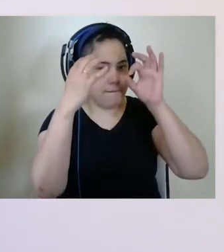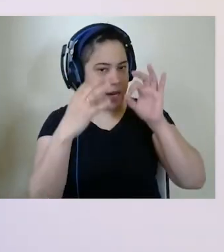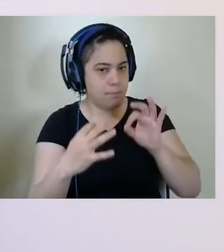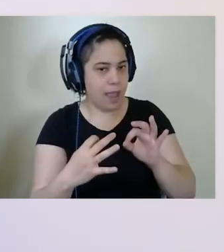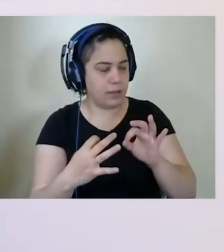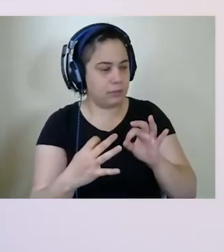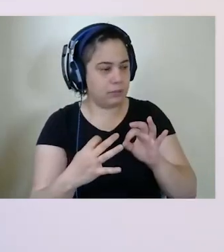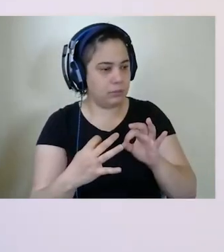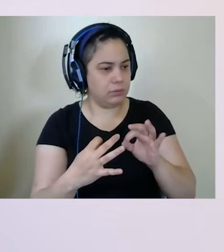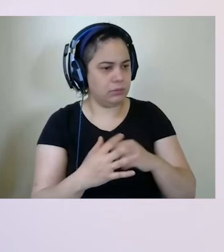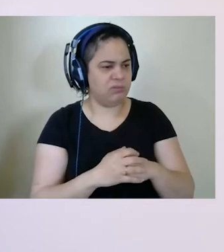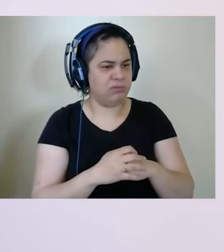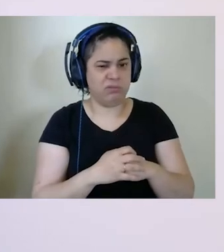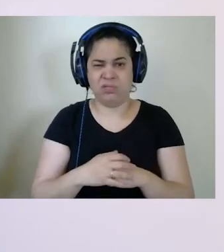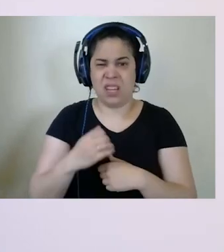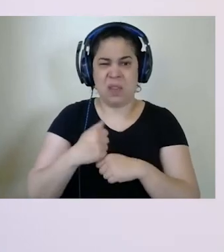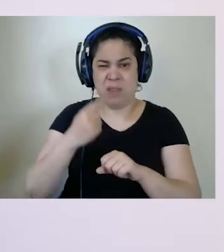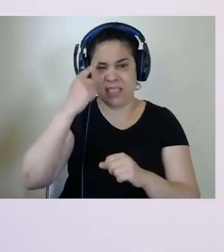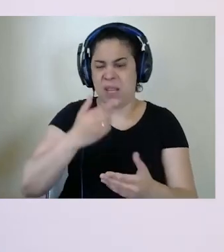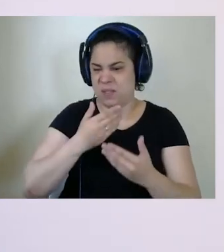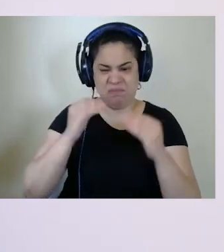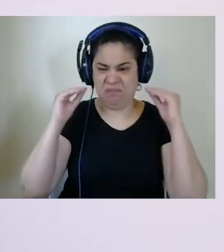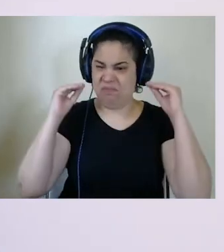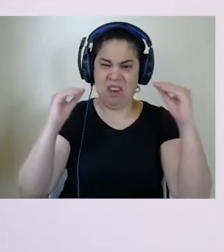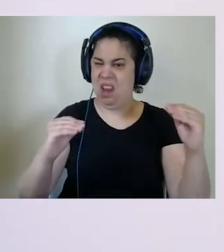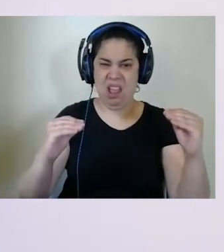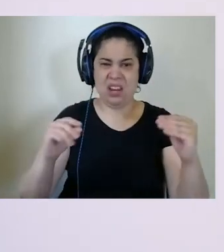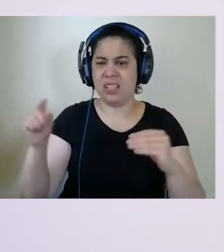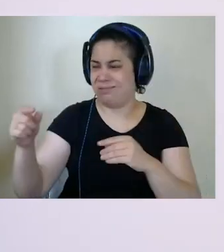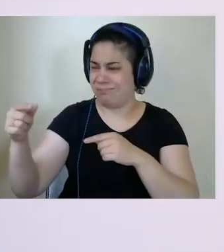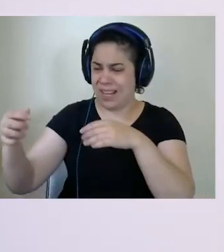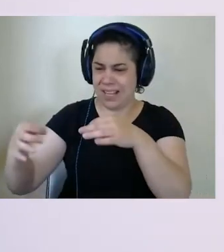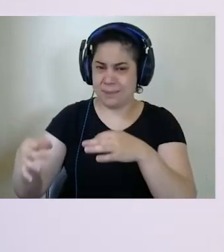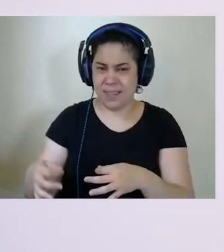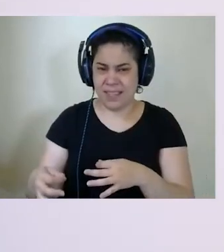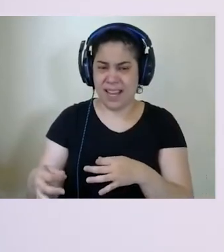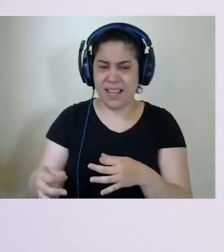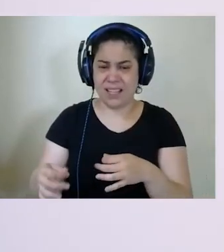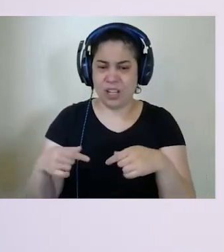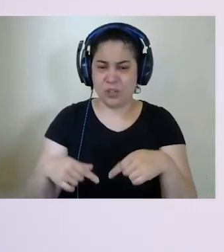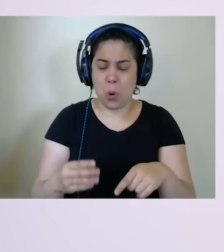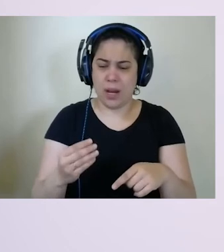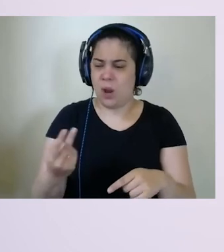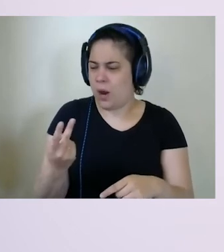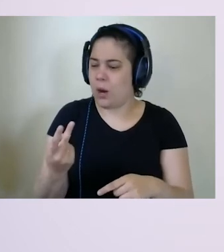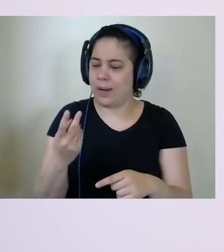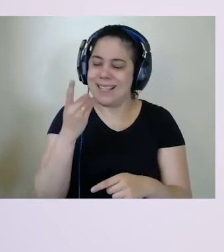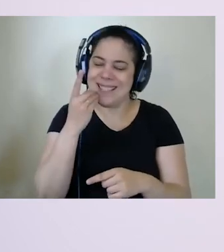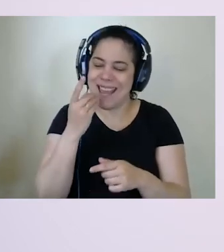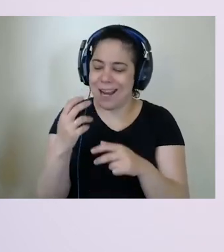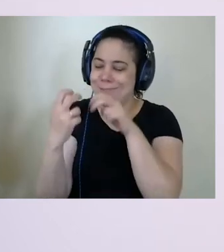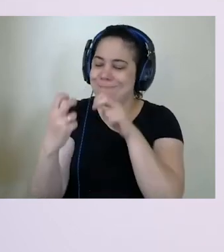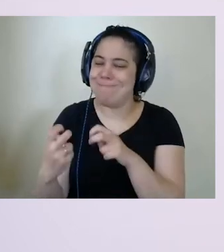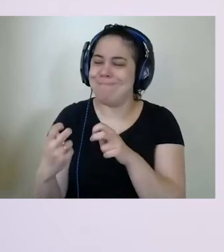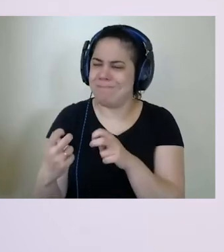That made absolutely no sense to me whatsoever. She talked about it, explained it to me over dinner. But at this point, the